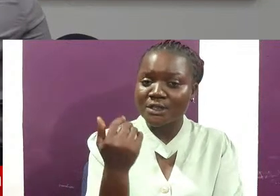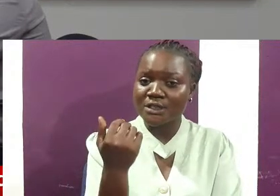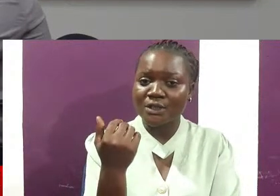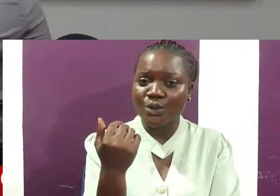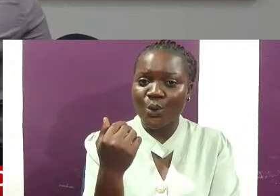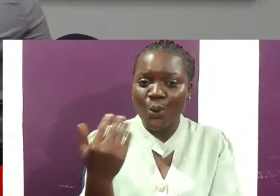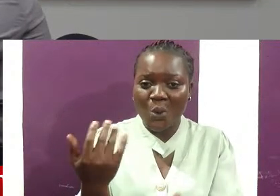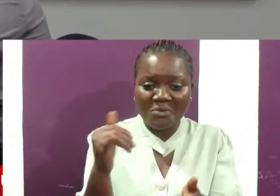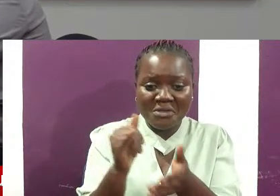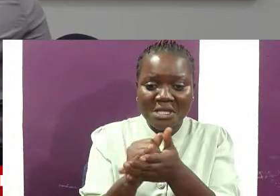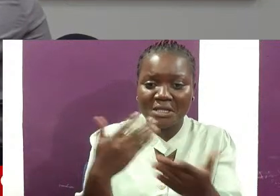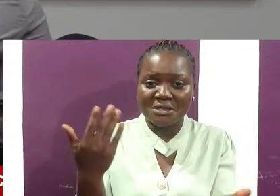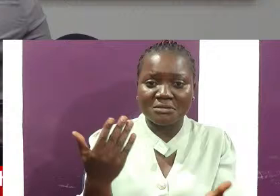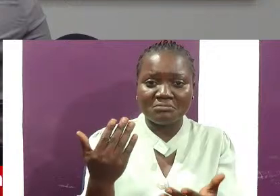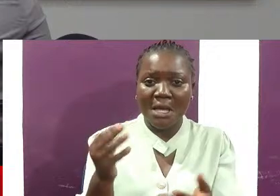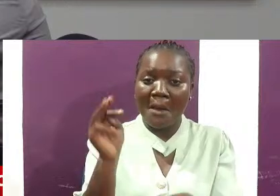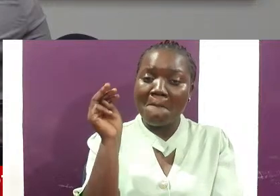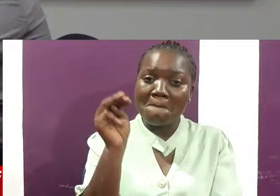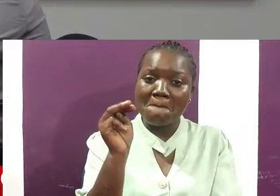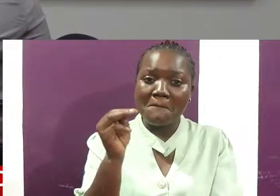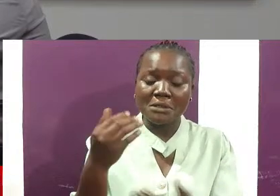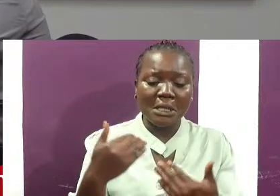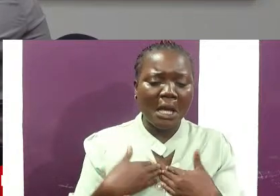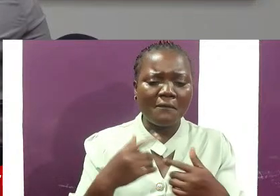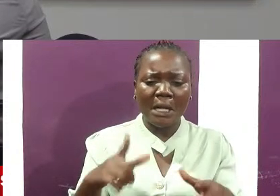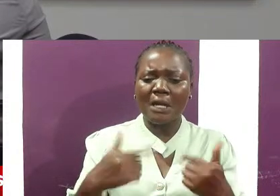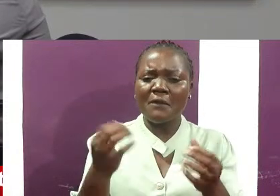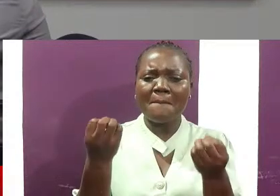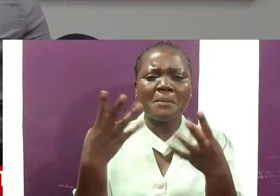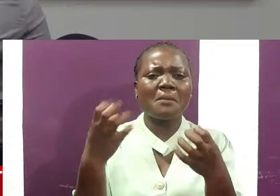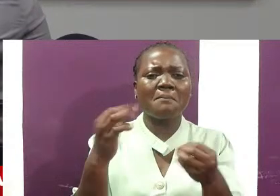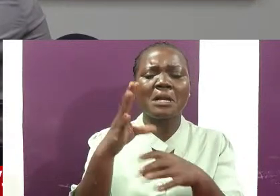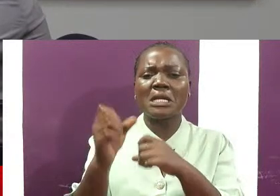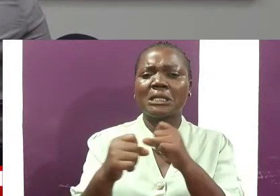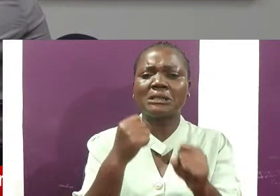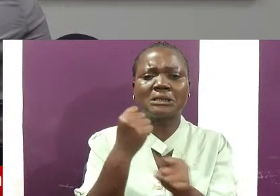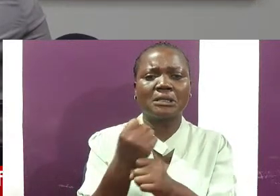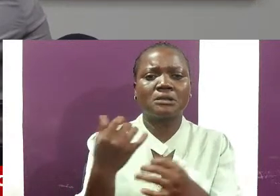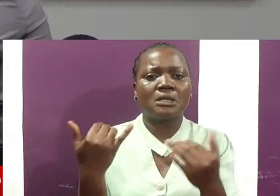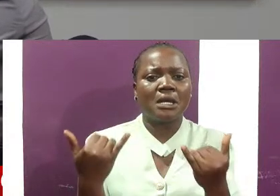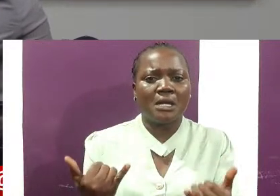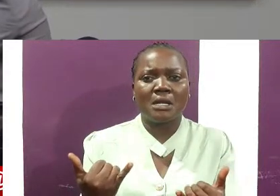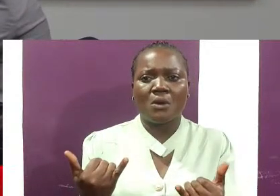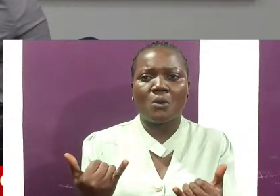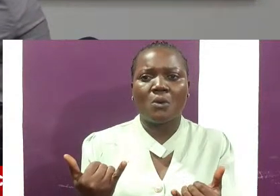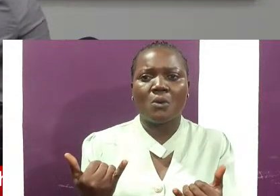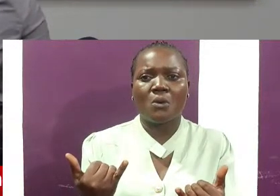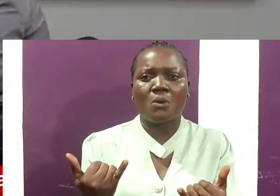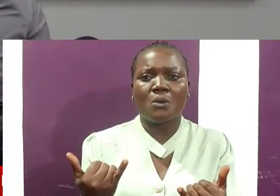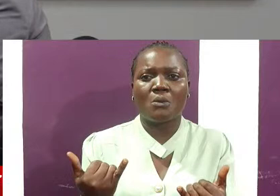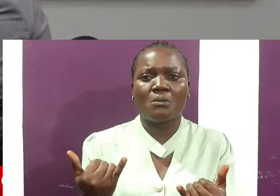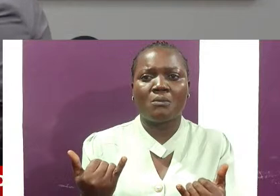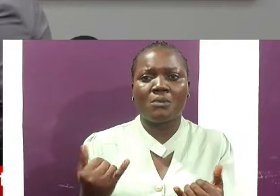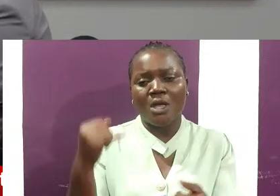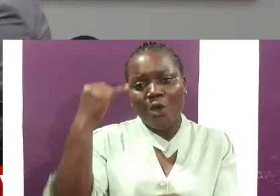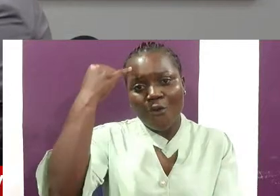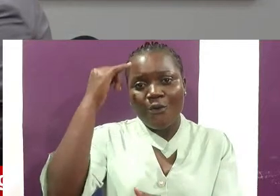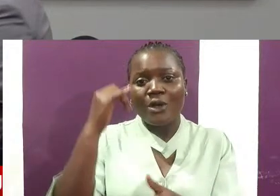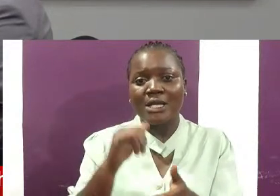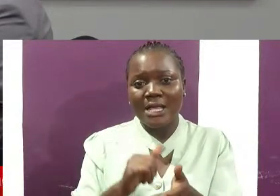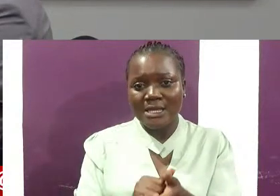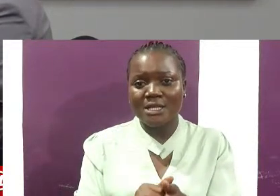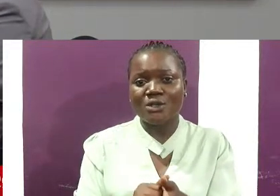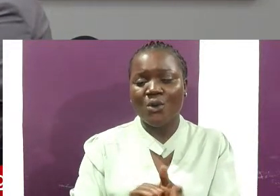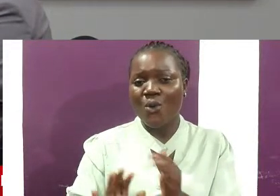its nature for many, many years now. And what it all bases around is the idea that God is going to establish an